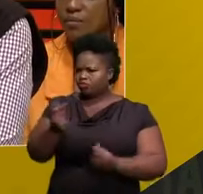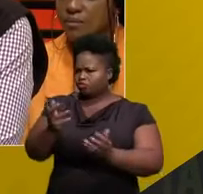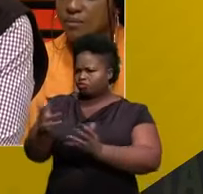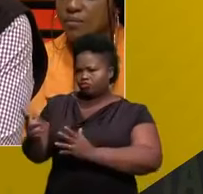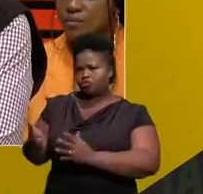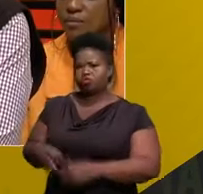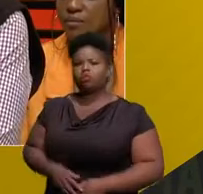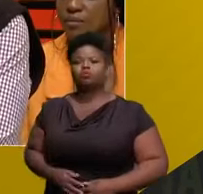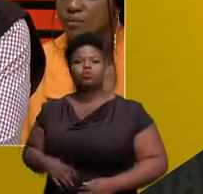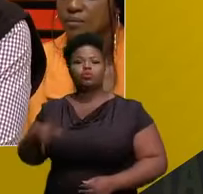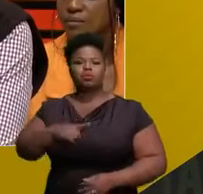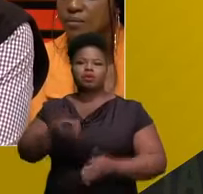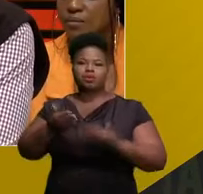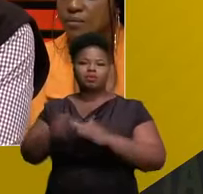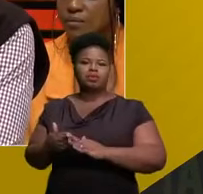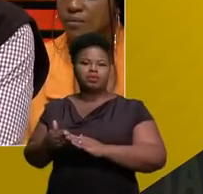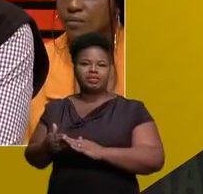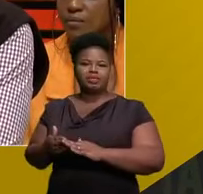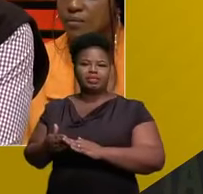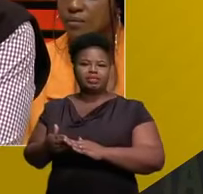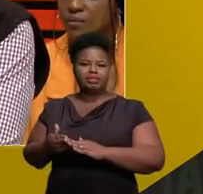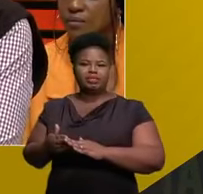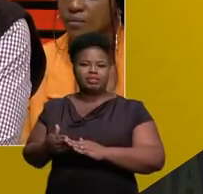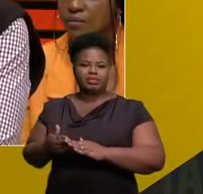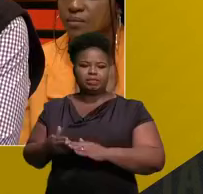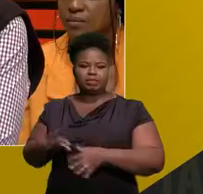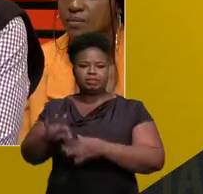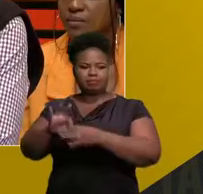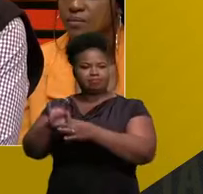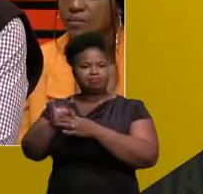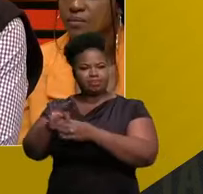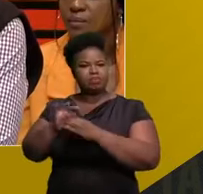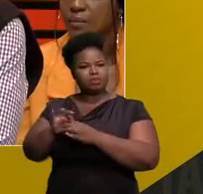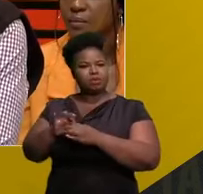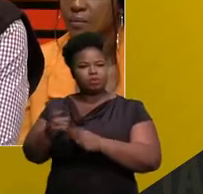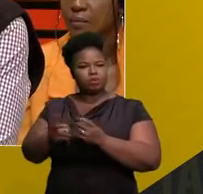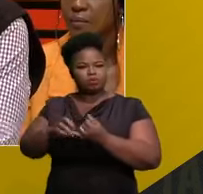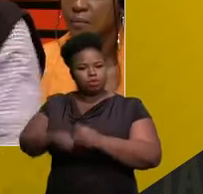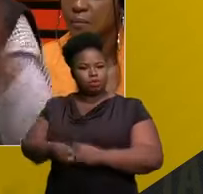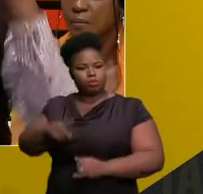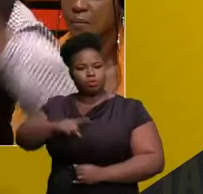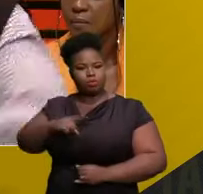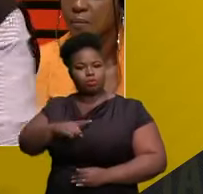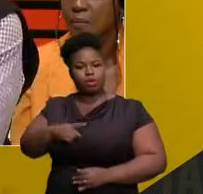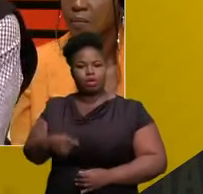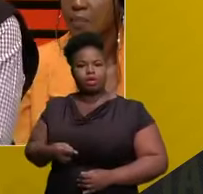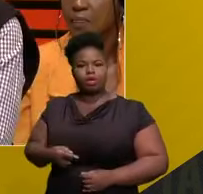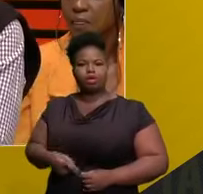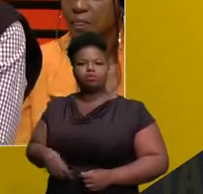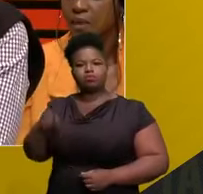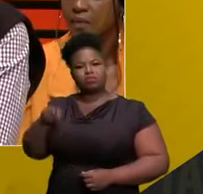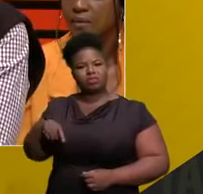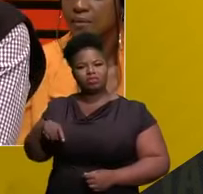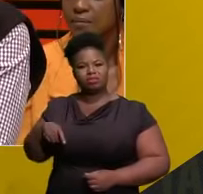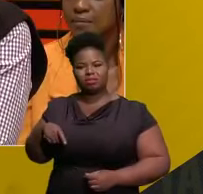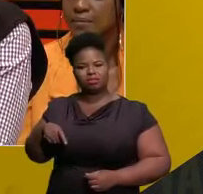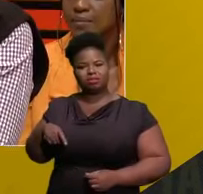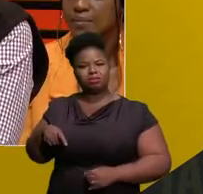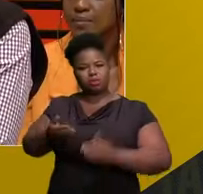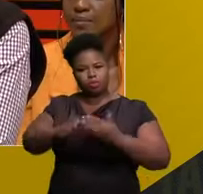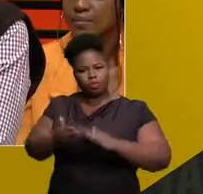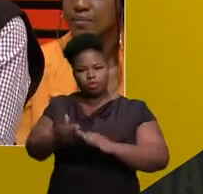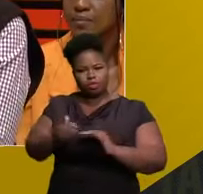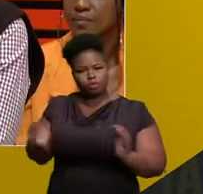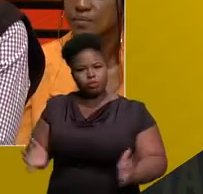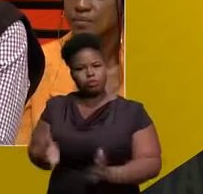So that community based that old adage takes a village, quote unquote, to raise a child. I think